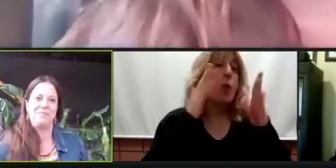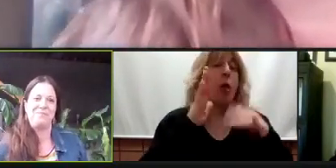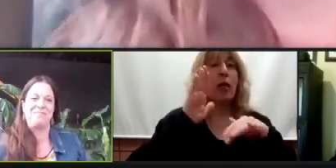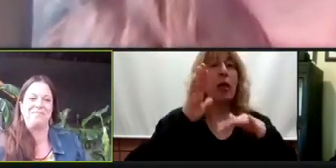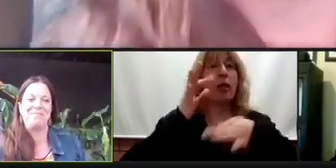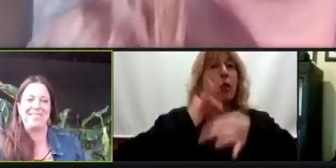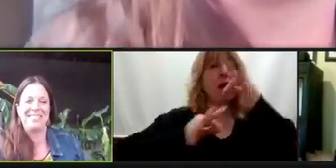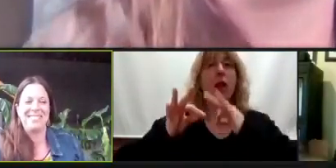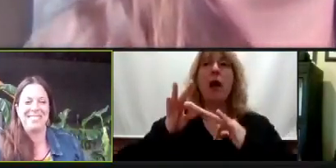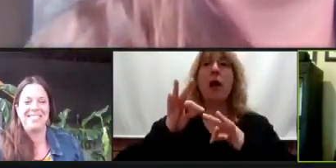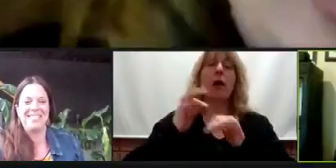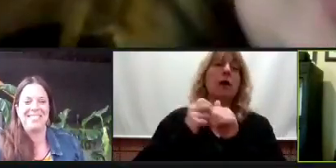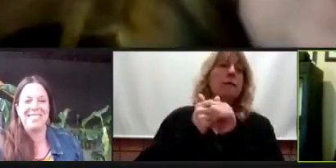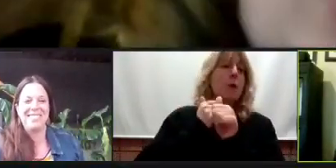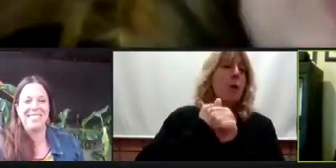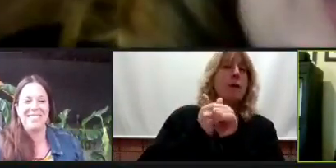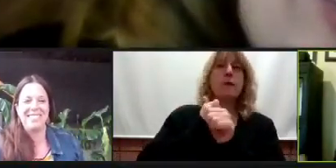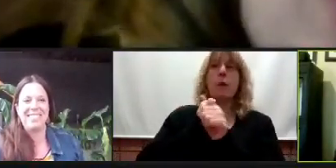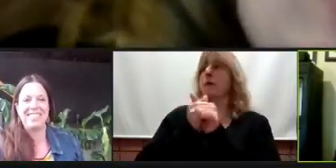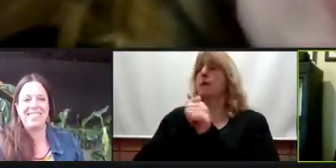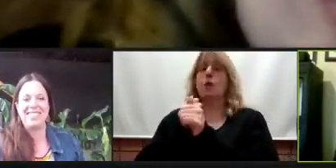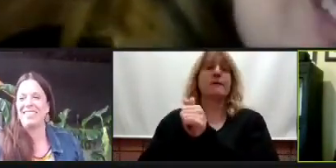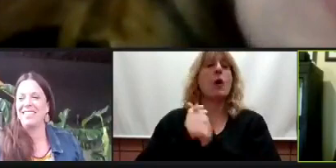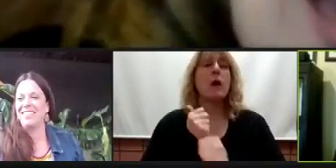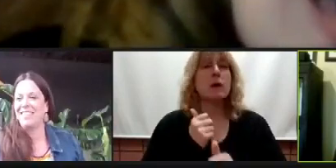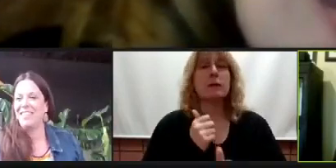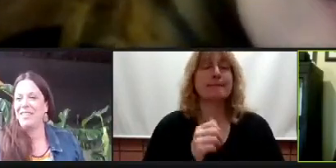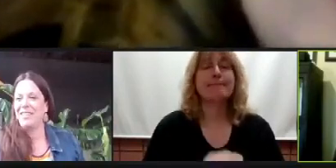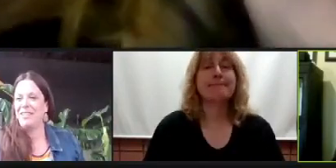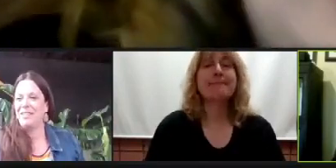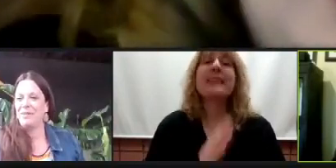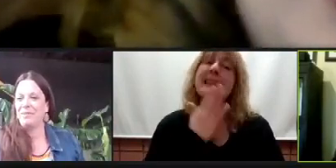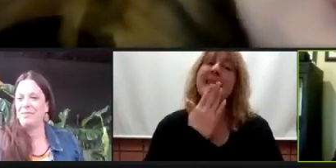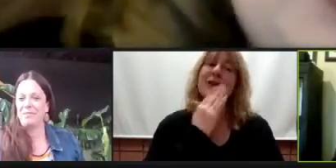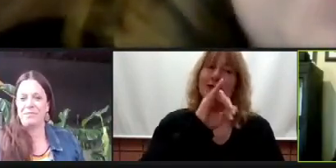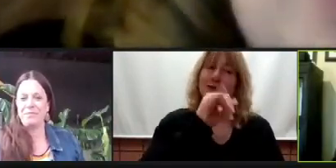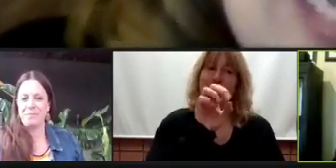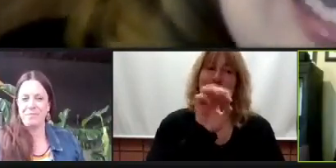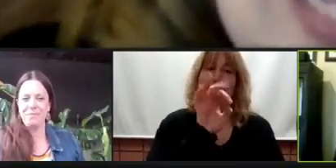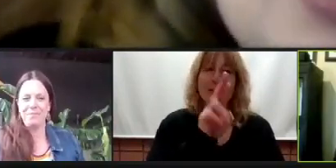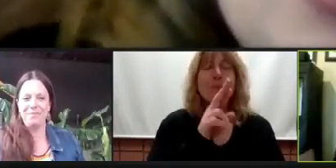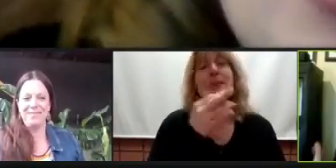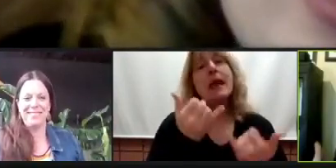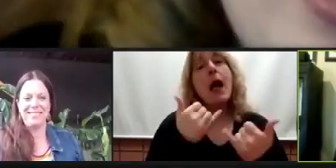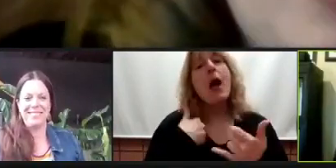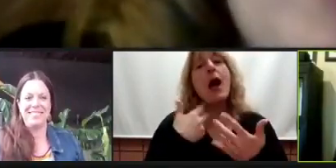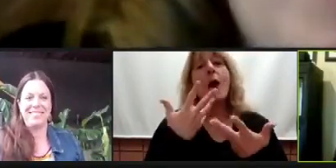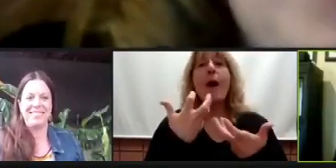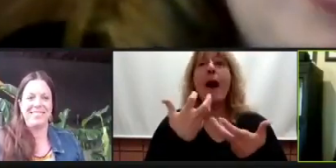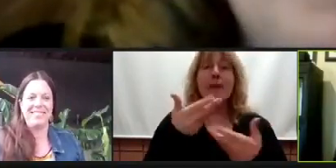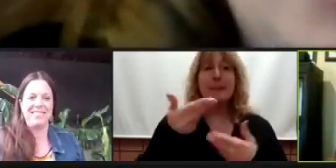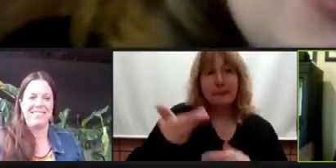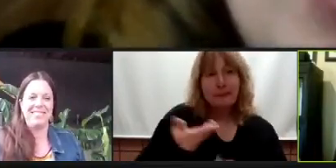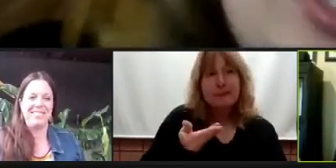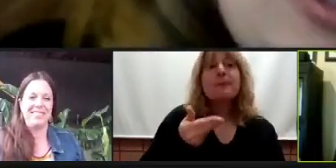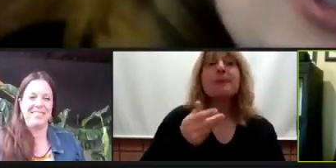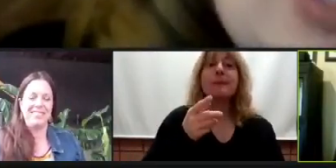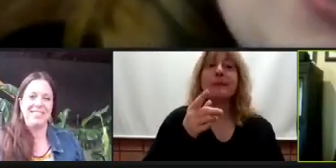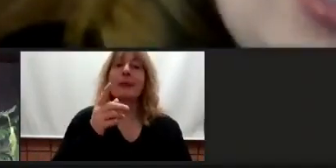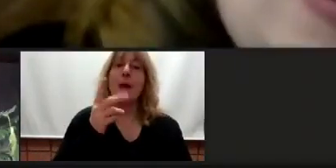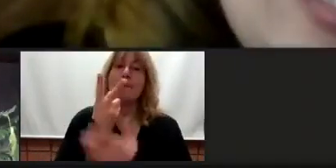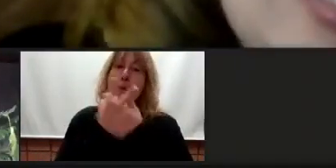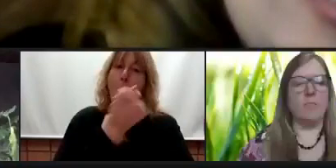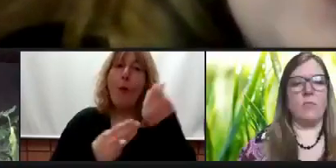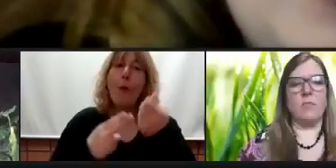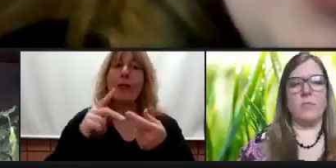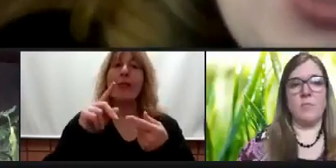Thank you so much, Jennifer. And now I'd like to bring Erin and Ironetta on, so that from